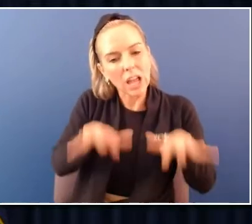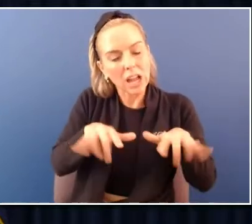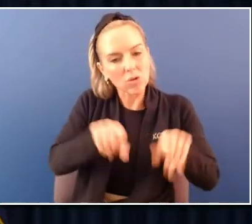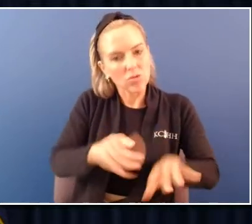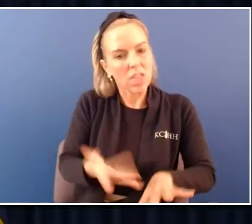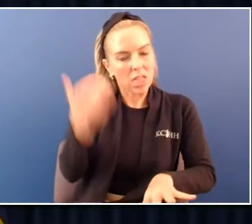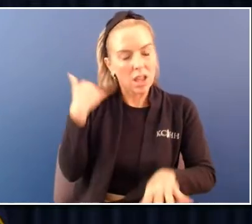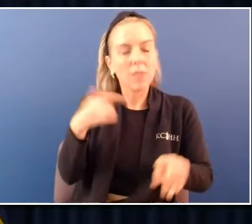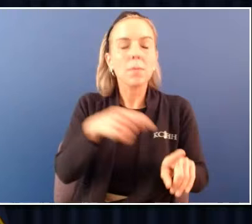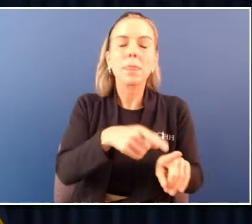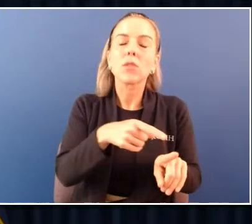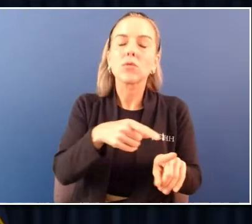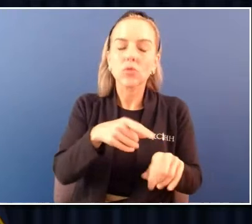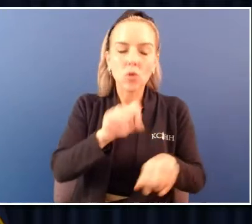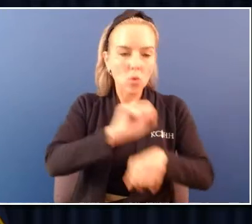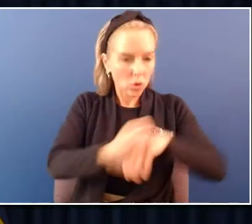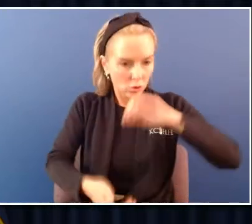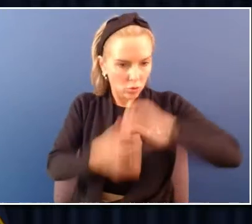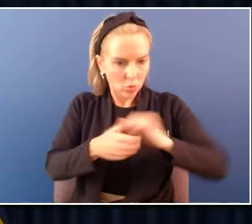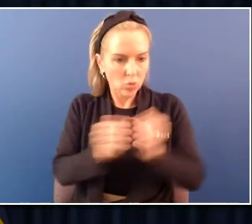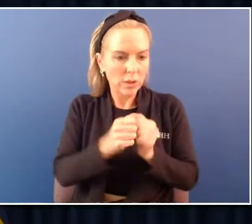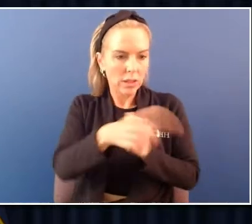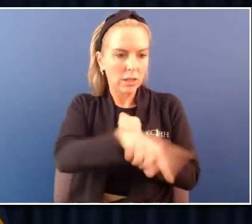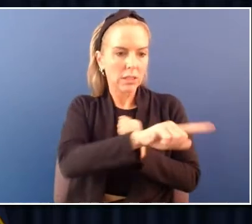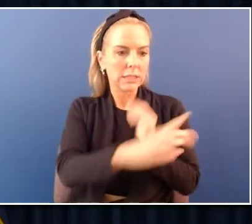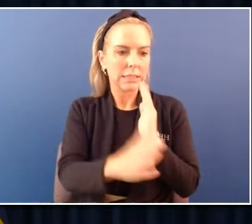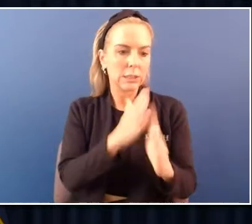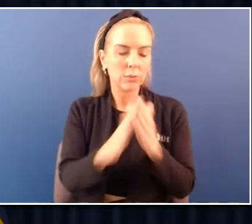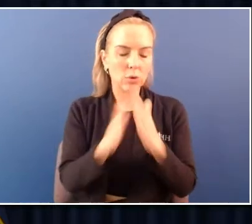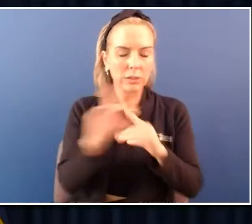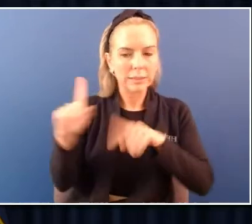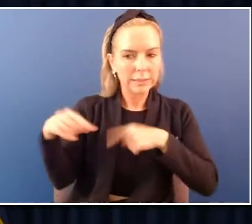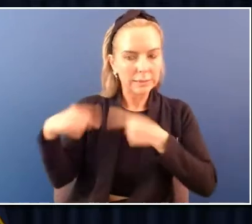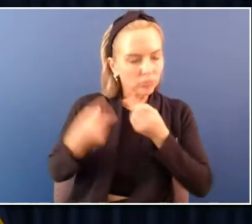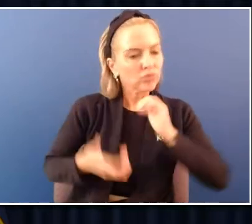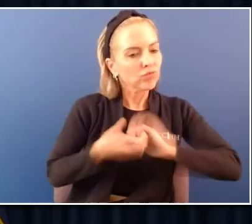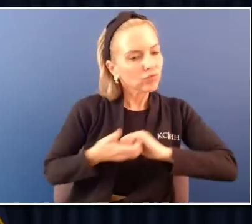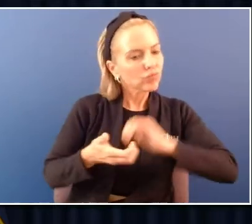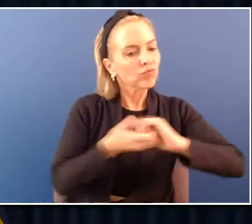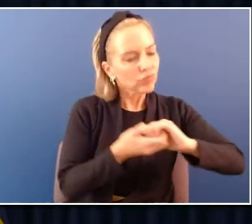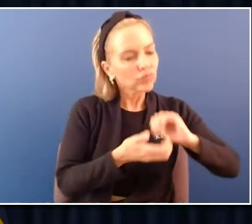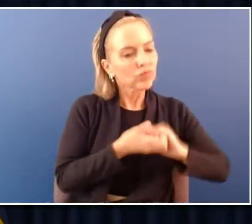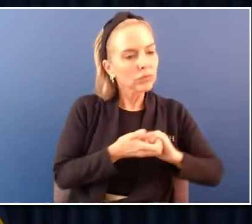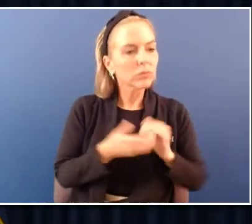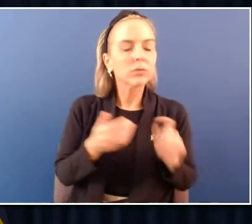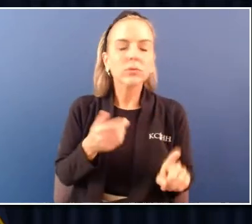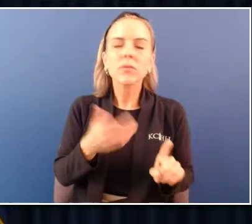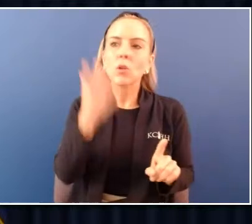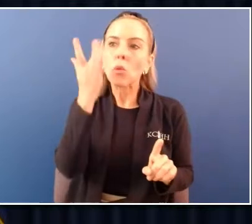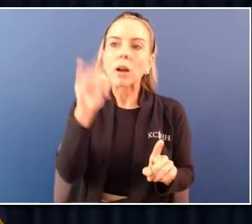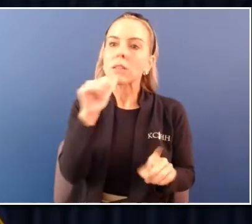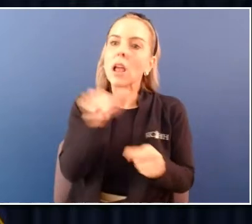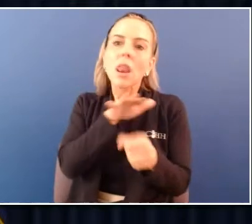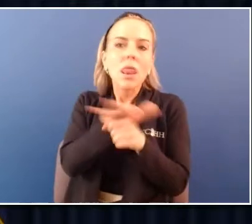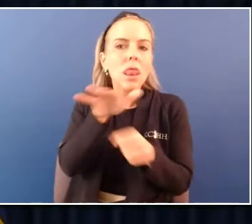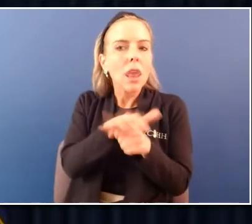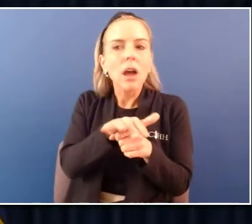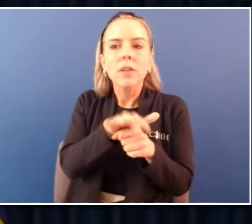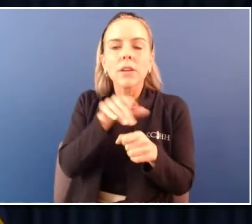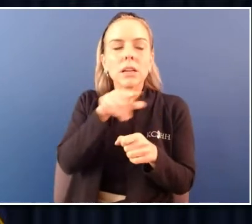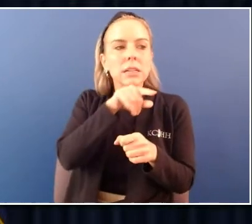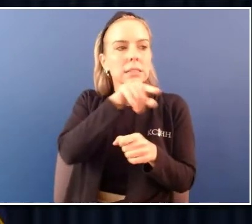to work with the community since then because of not enough overall damage. They were